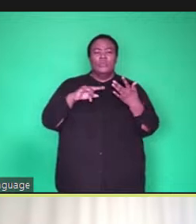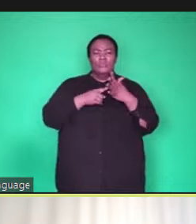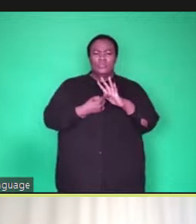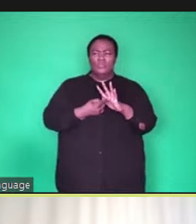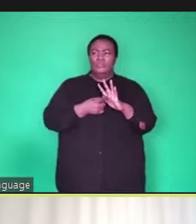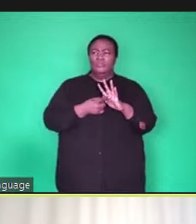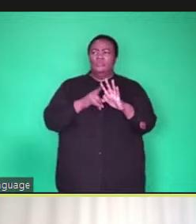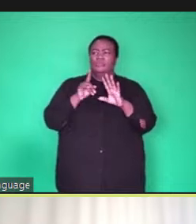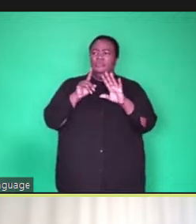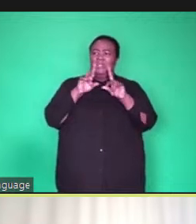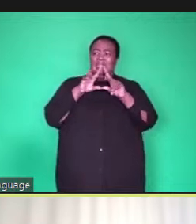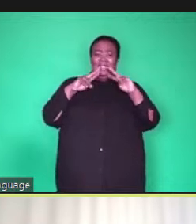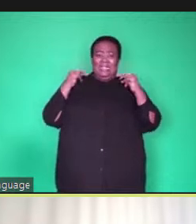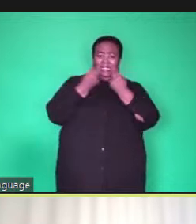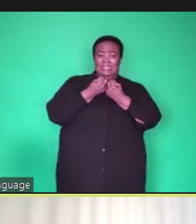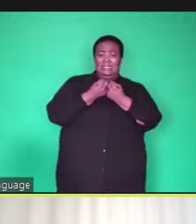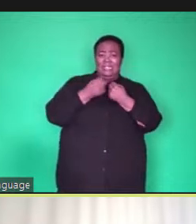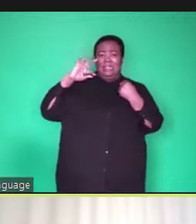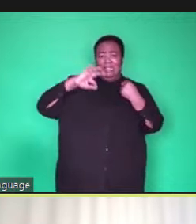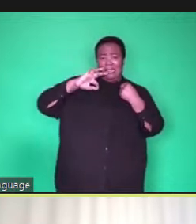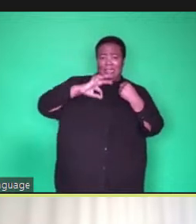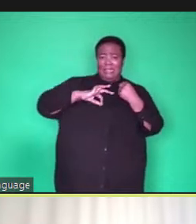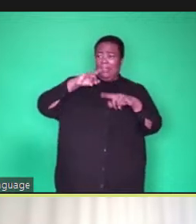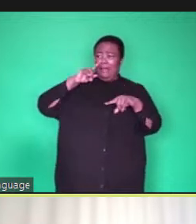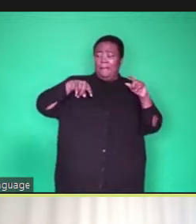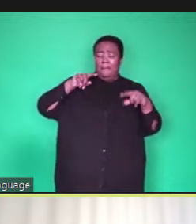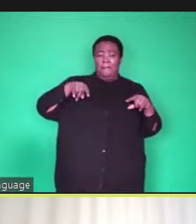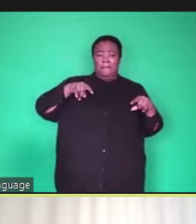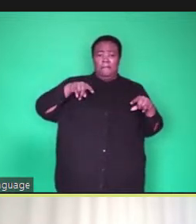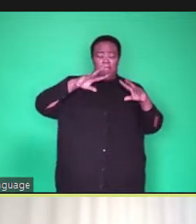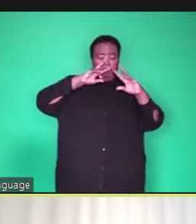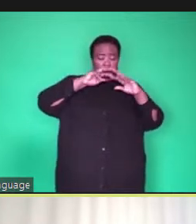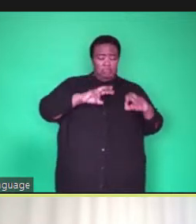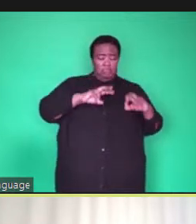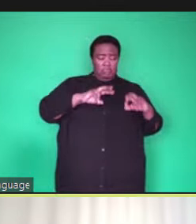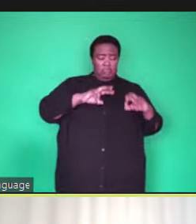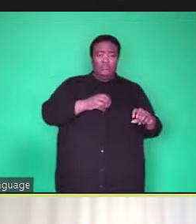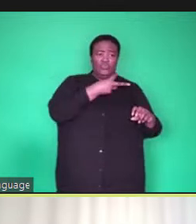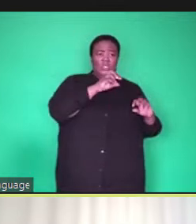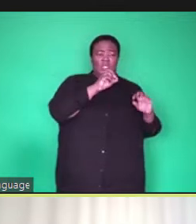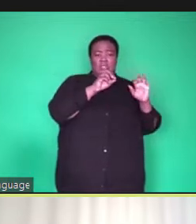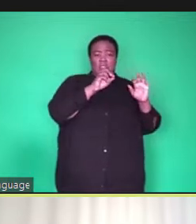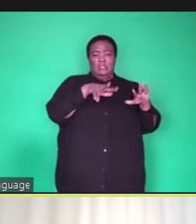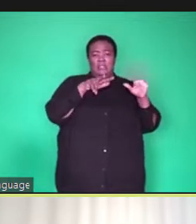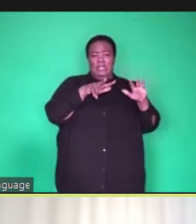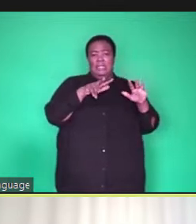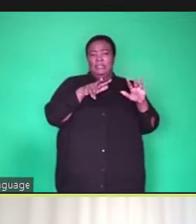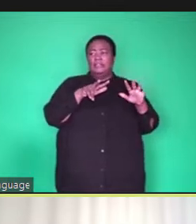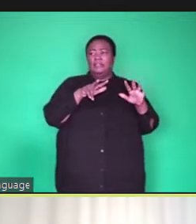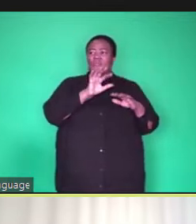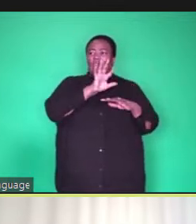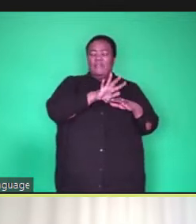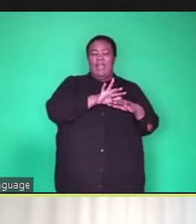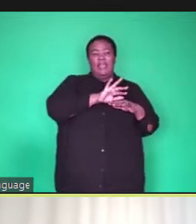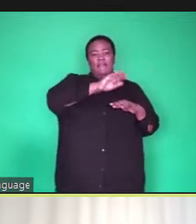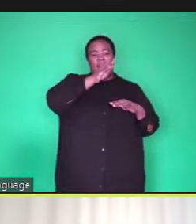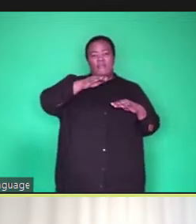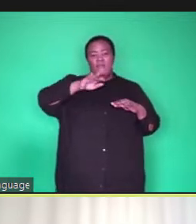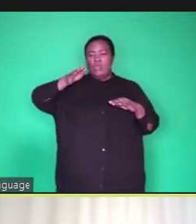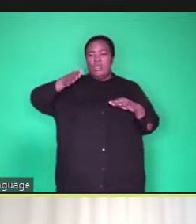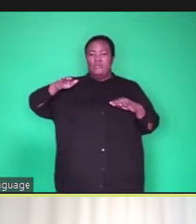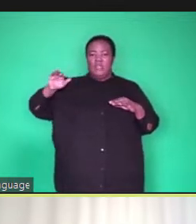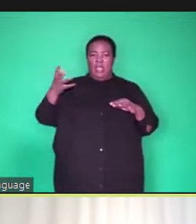Income Dynamics Study, which was set up and ran from 2008, and in fact there were 5 waves. I only used 4 of them in my